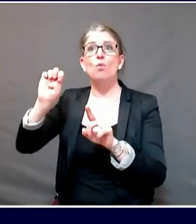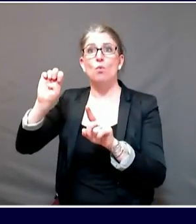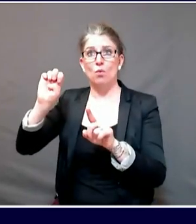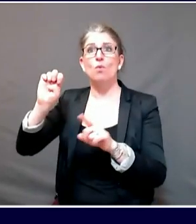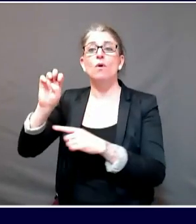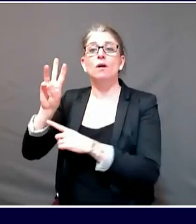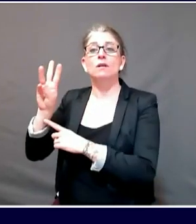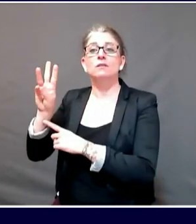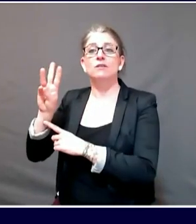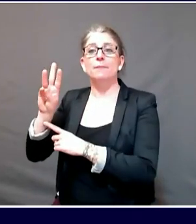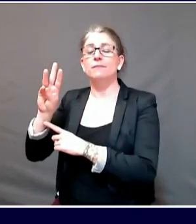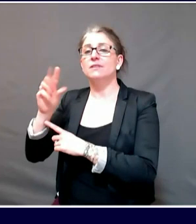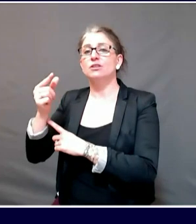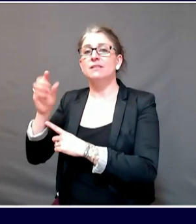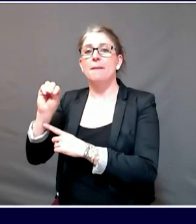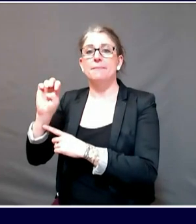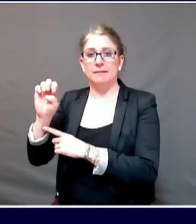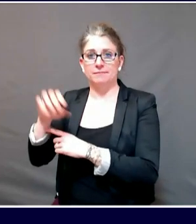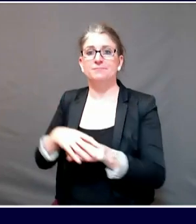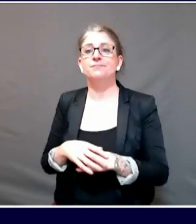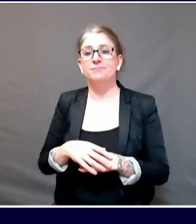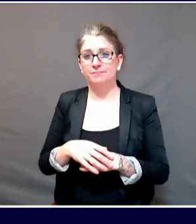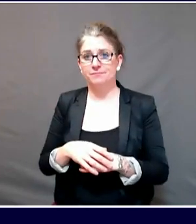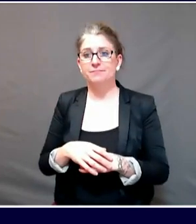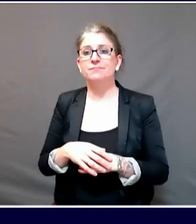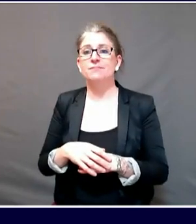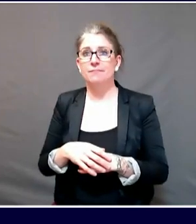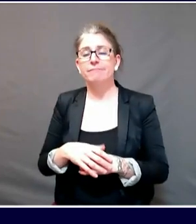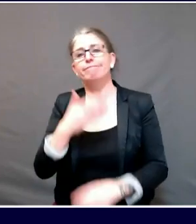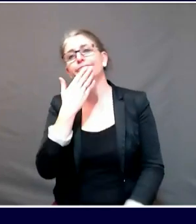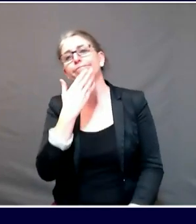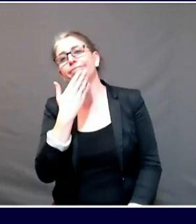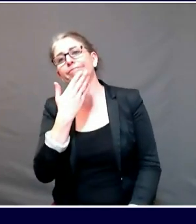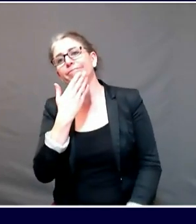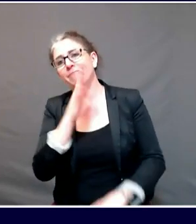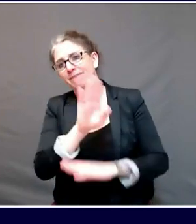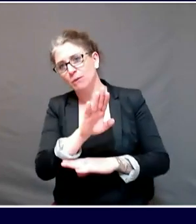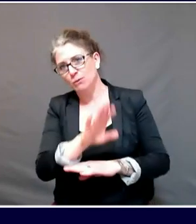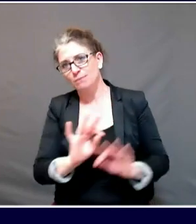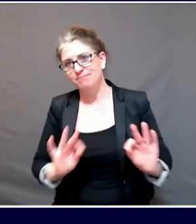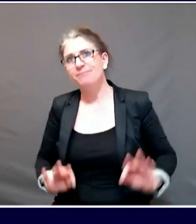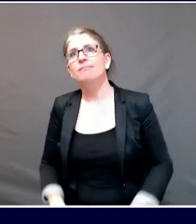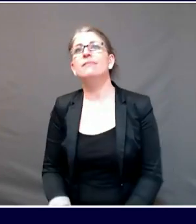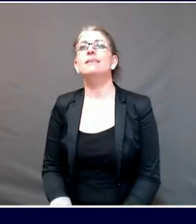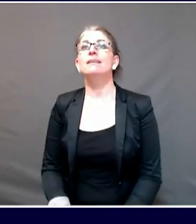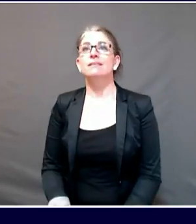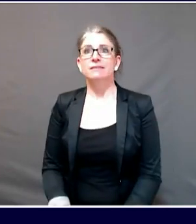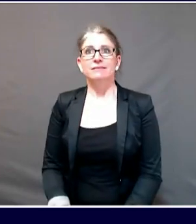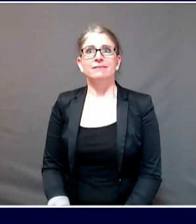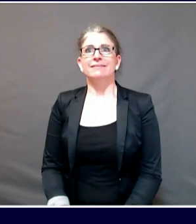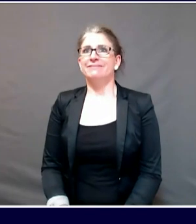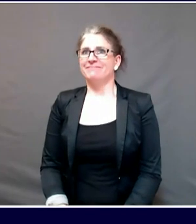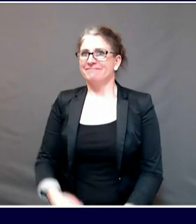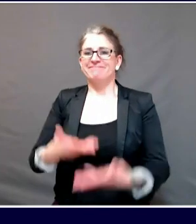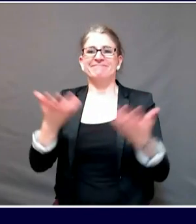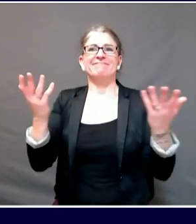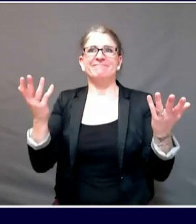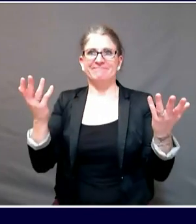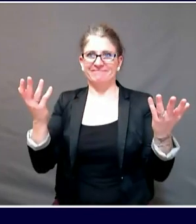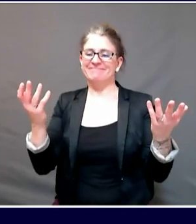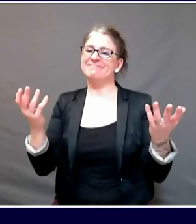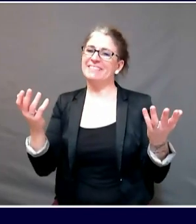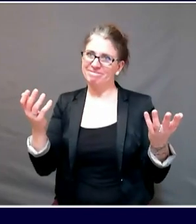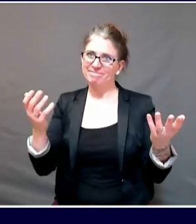Good afternoon, Dr. Shah. While we wait for widespread availability of vaccine, my question is about contact tracing. 18 states are